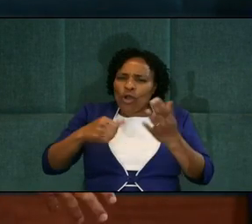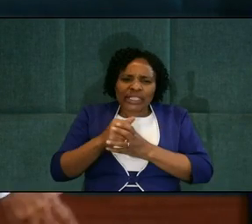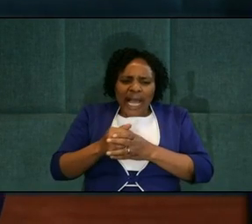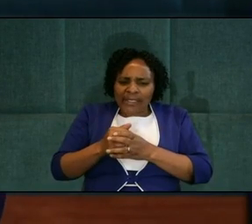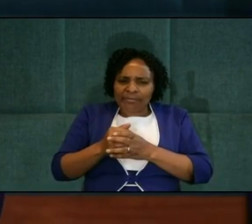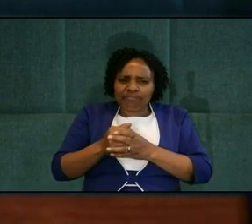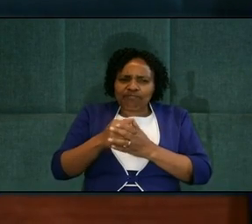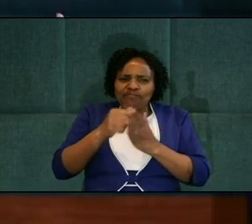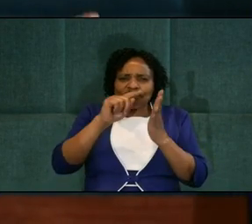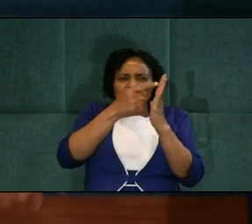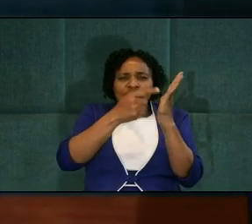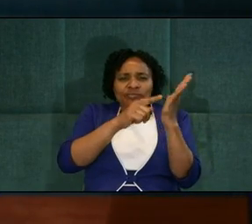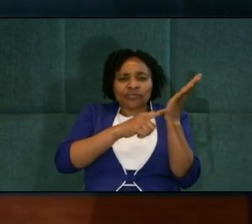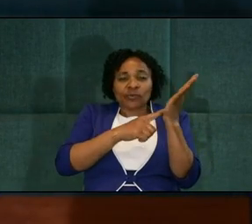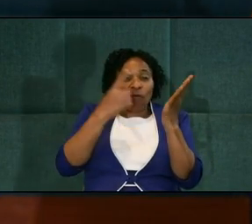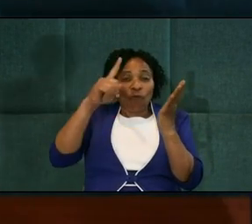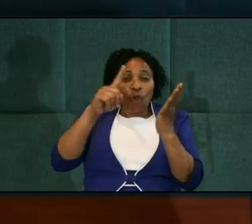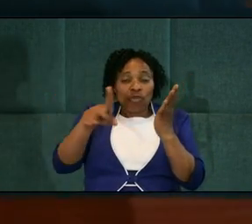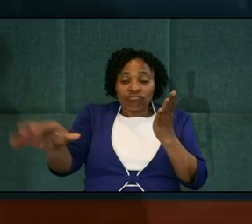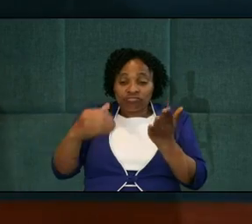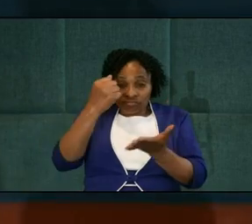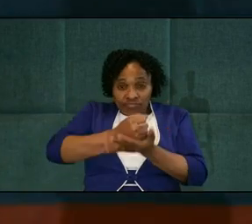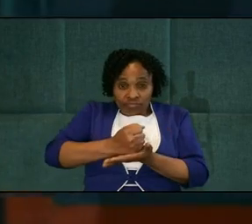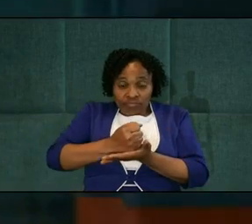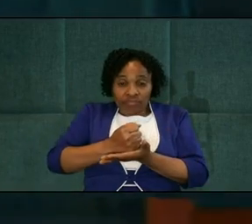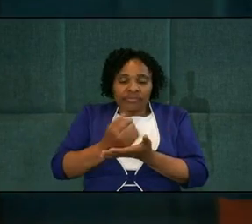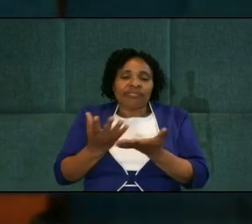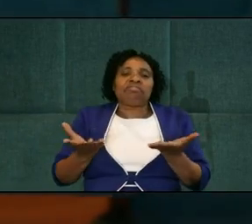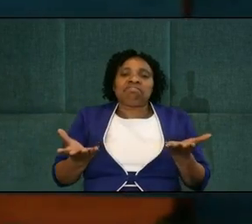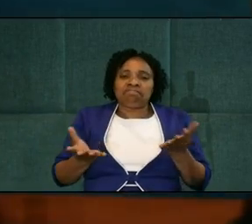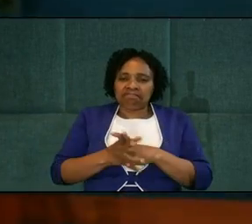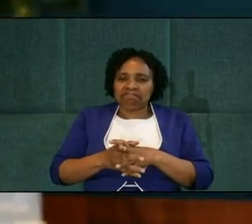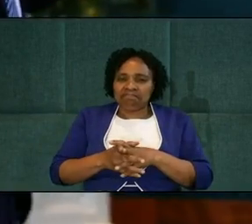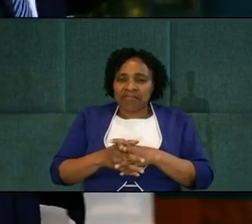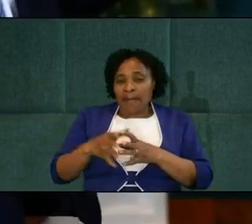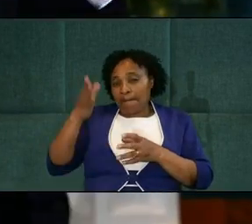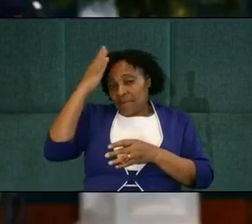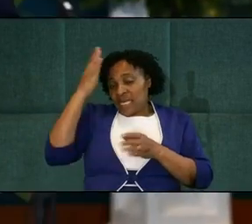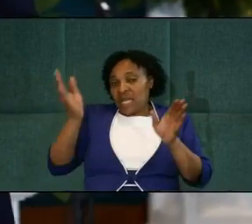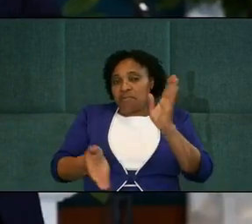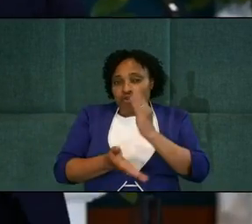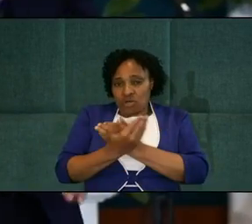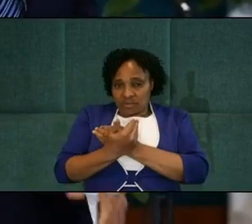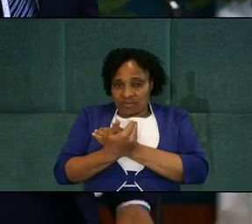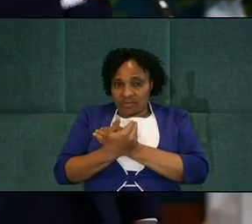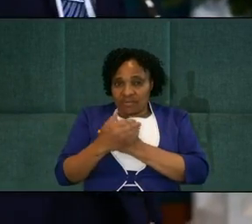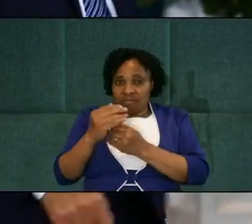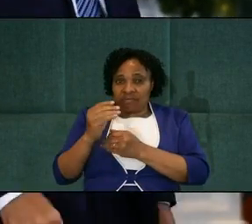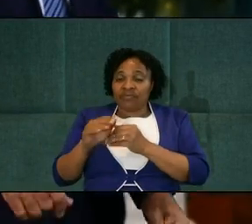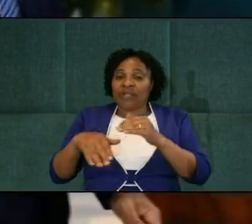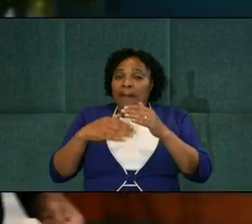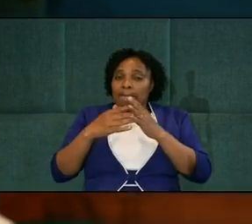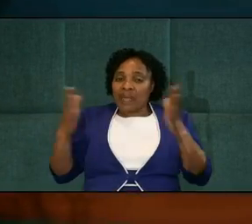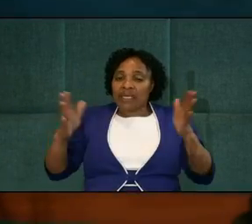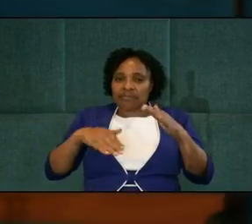for being hired? All right, we're going to talk about that. And then on Monday morning, the big